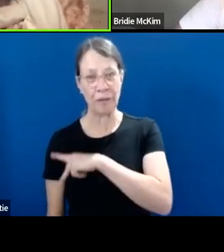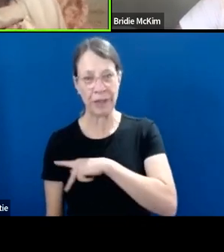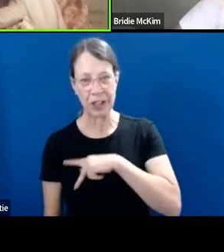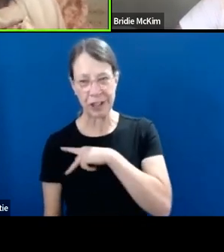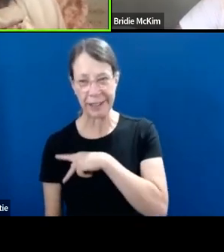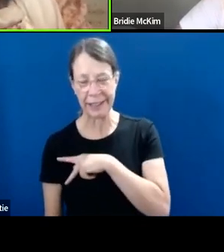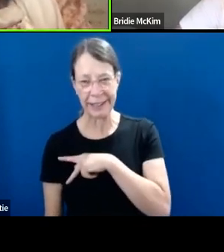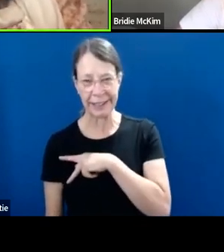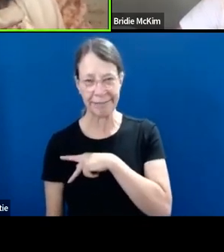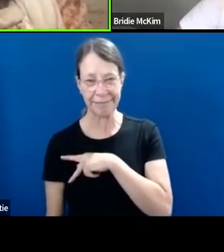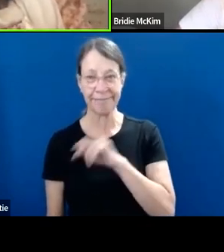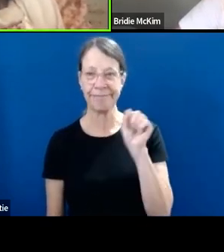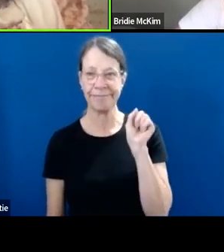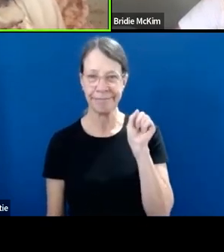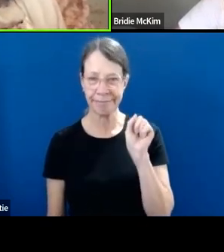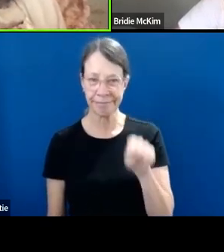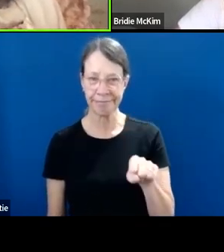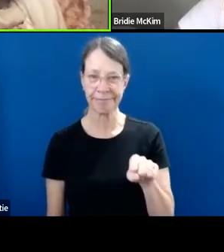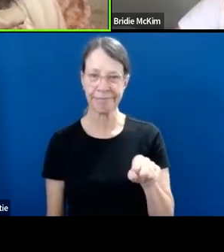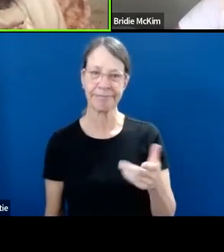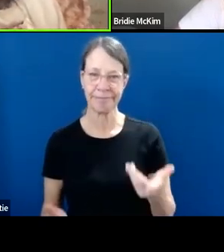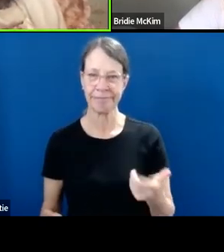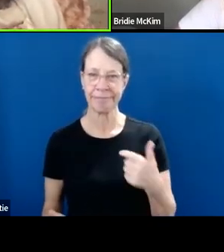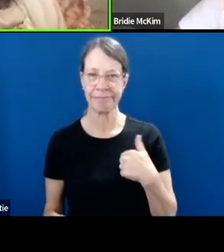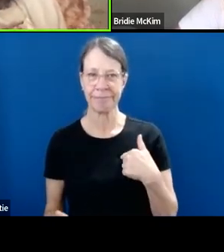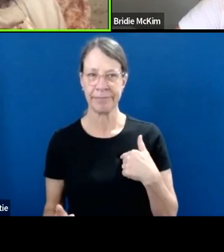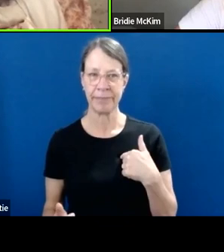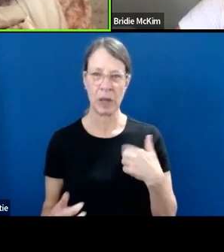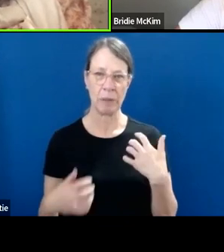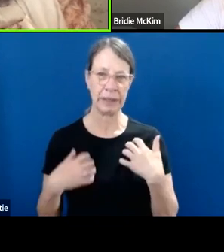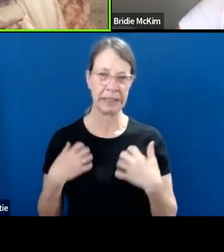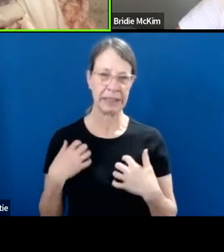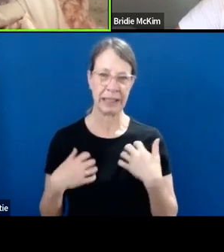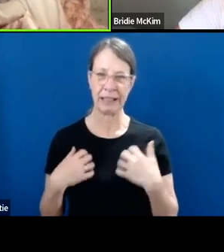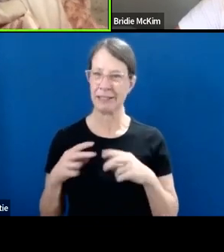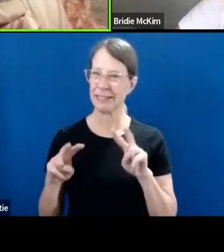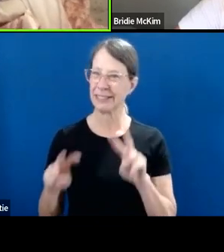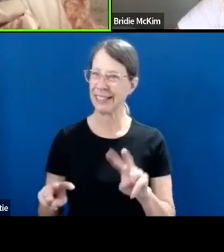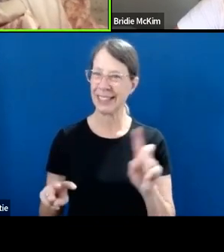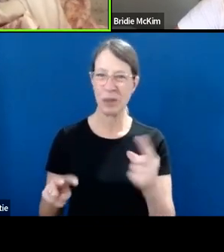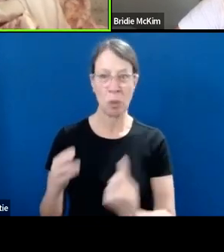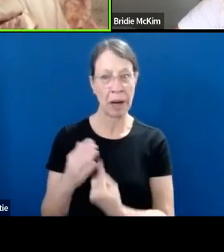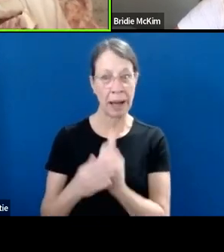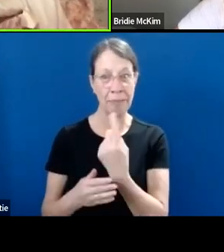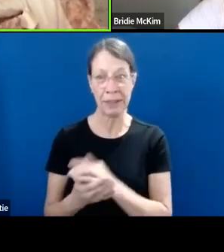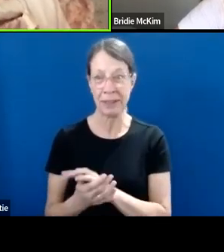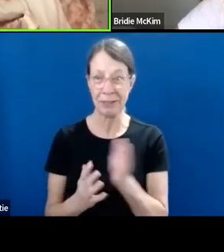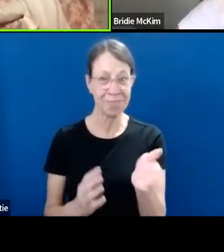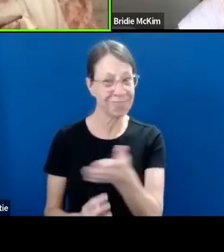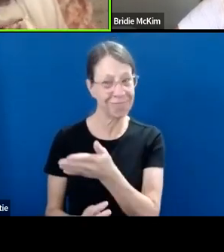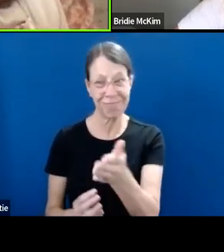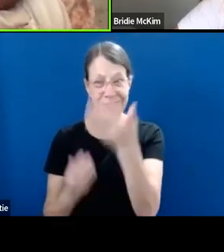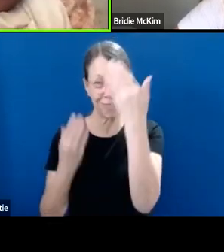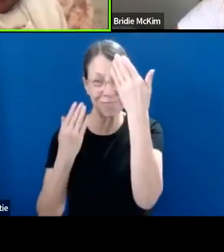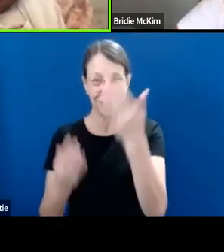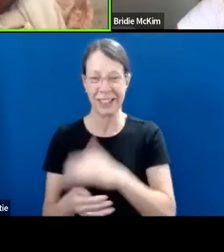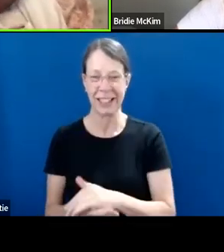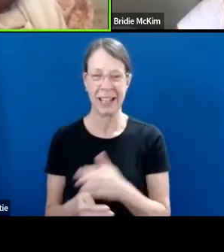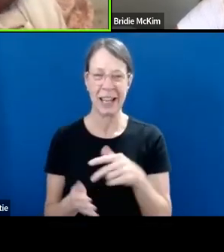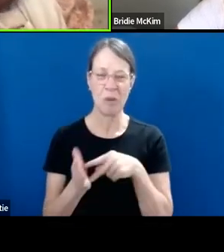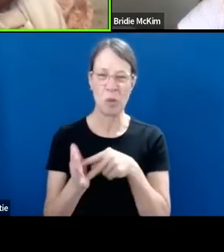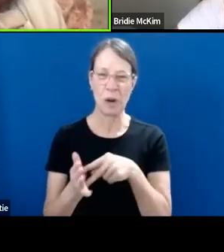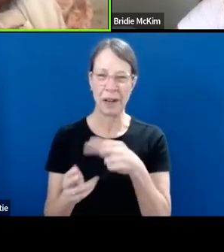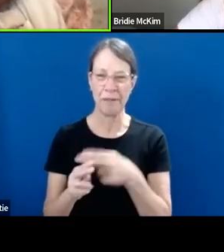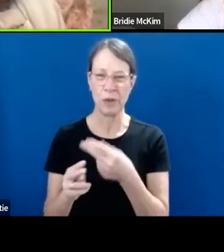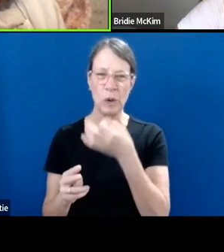I'm just excited to see where the wind takes me. I'm certainly waiting on a few